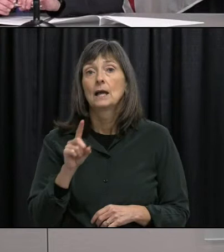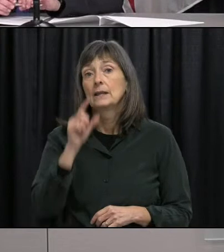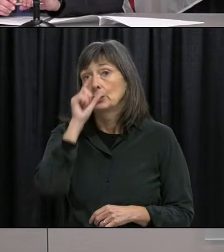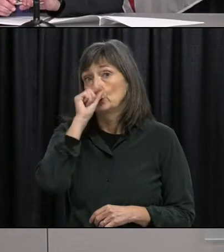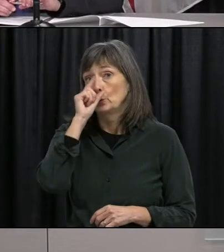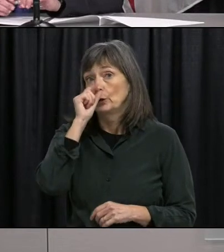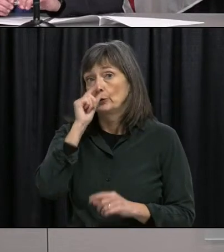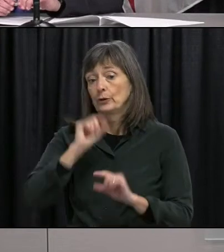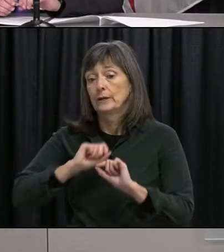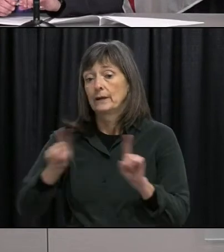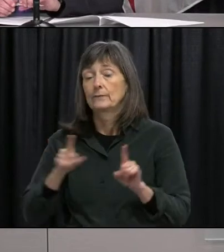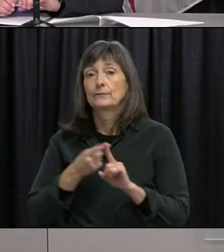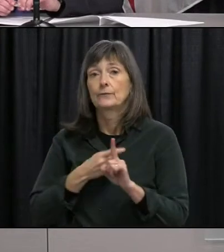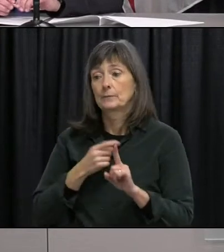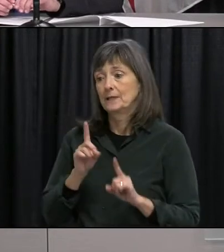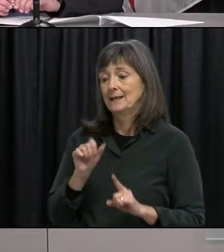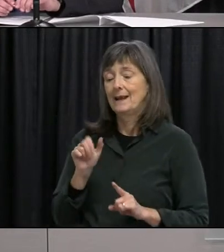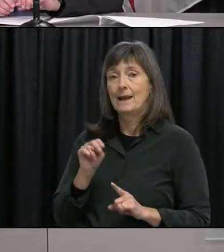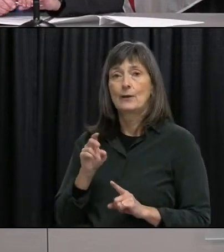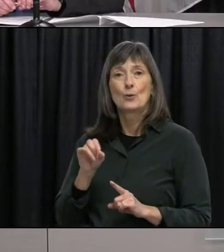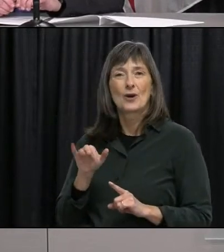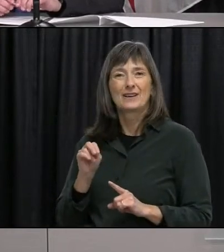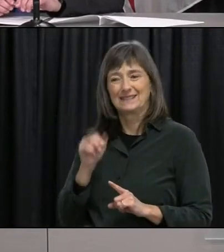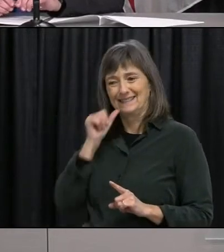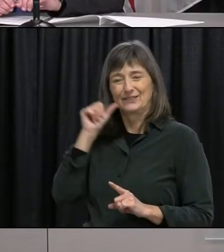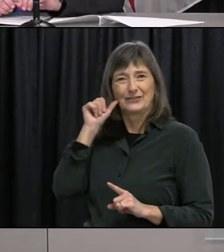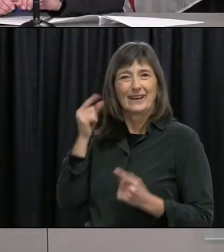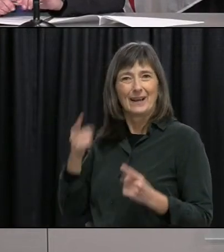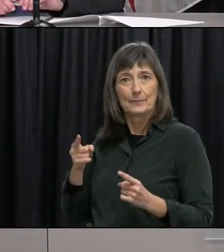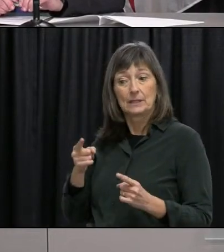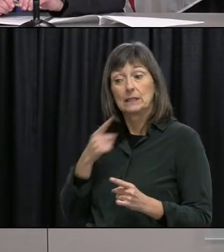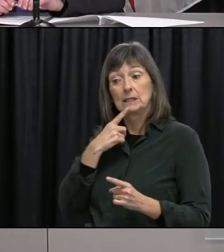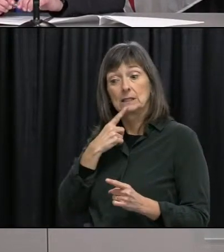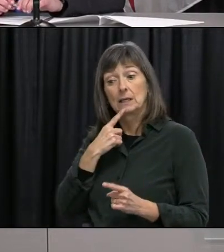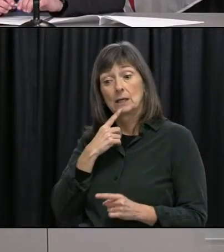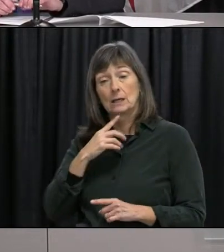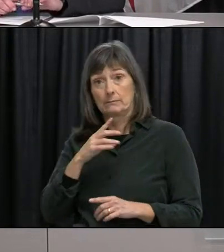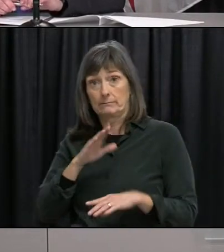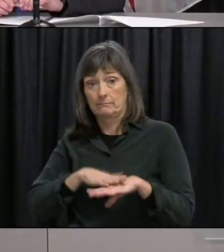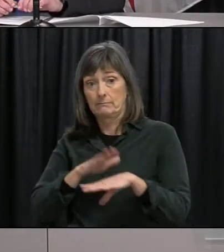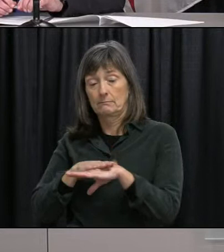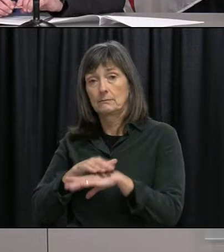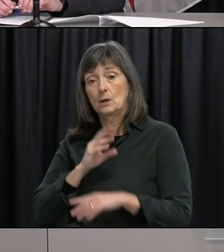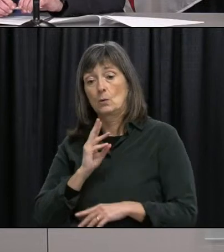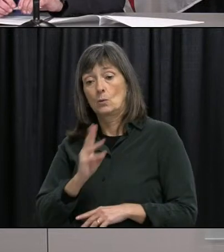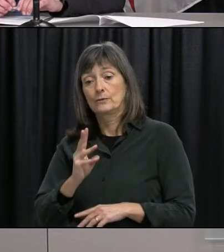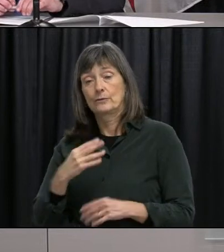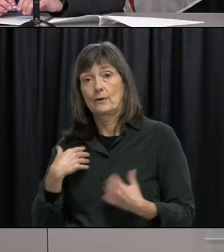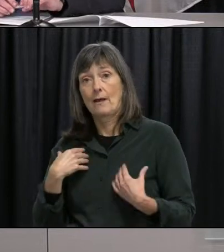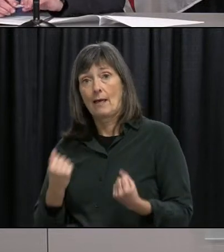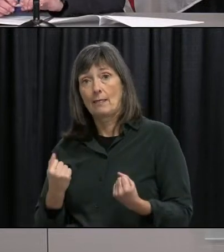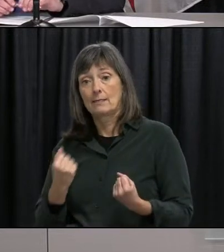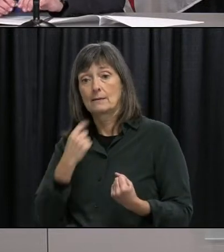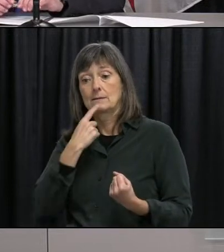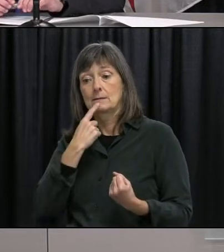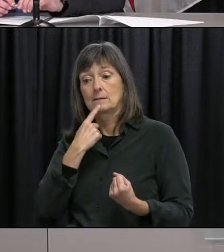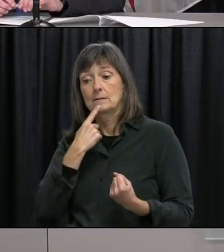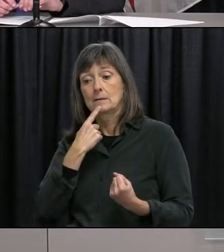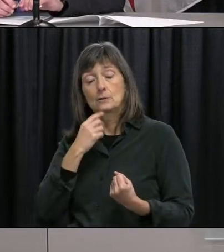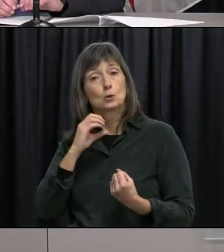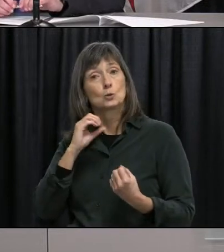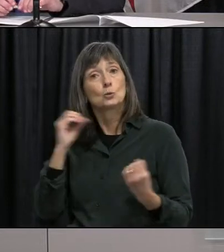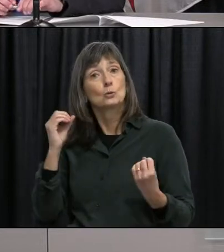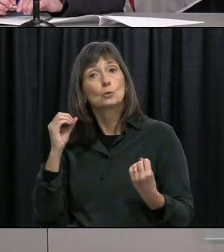Twitter yesterday regarding the case in Western Hills, saying that they advised the school district that there is no reason to adjust our